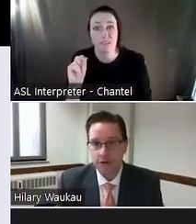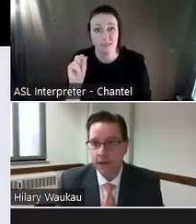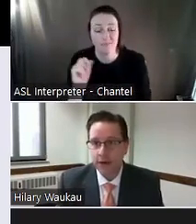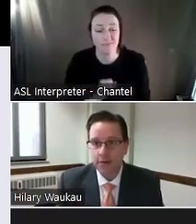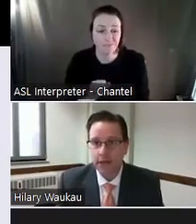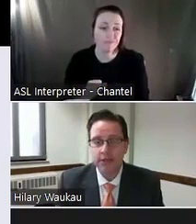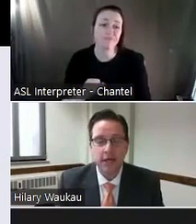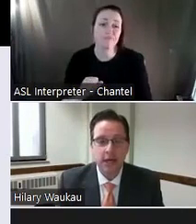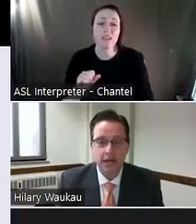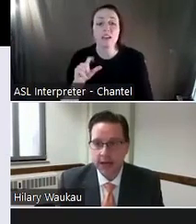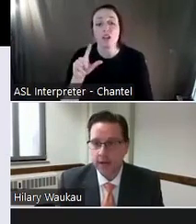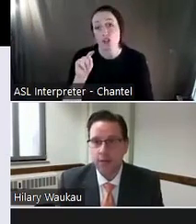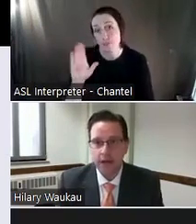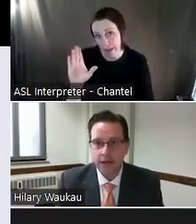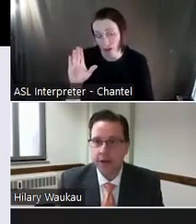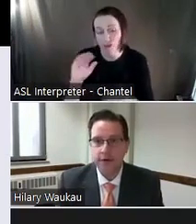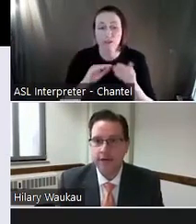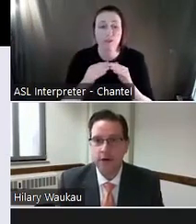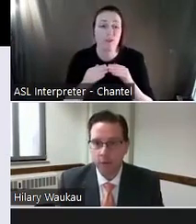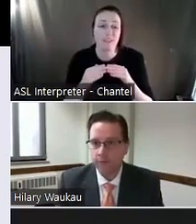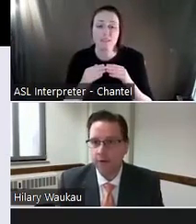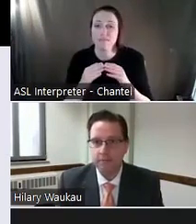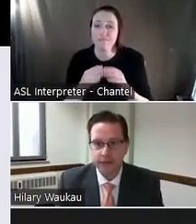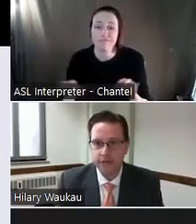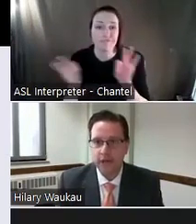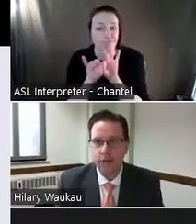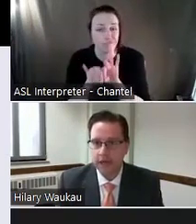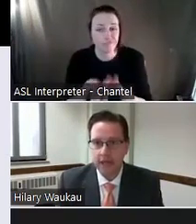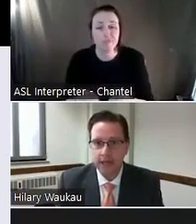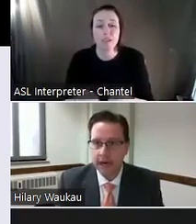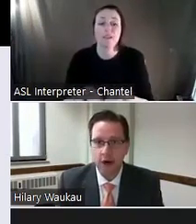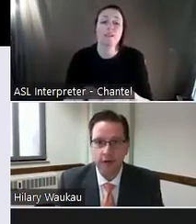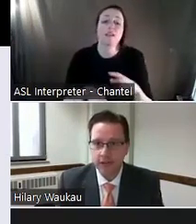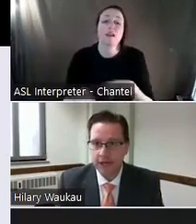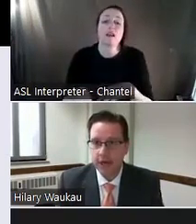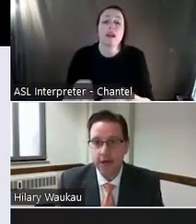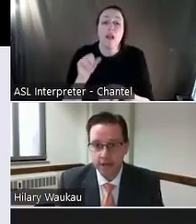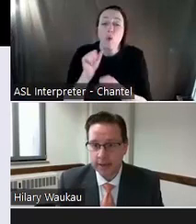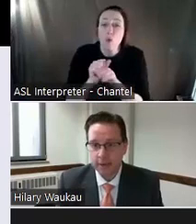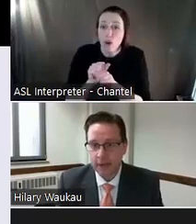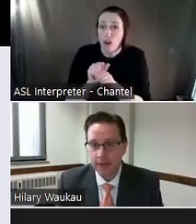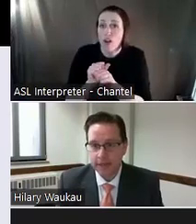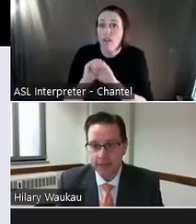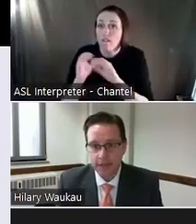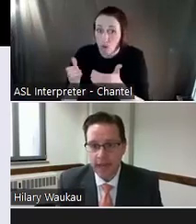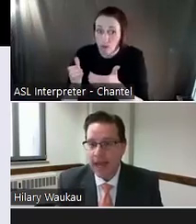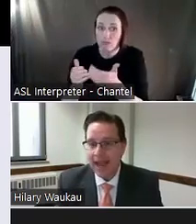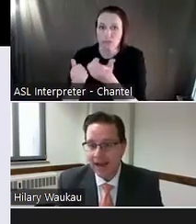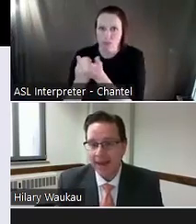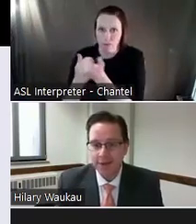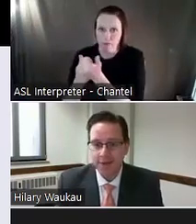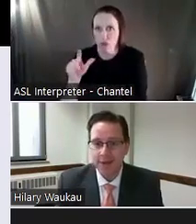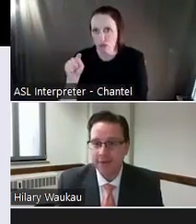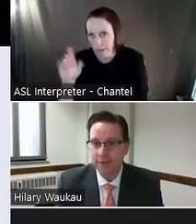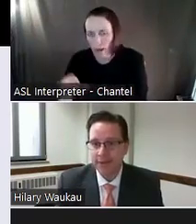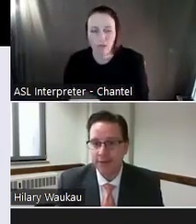our long-term care communities. Again, want to continue to invest in our workforce, make sure that we're taking care of our senior and our disabled populations, and